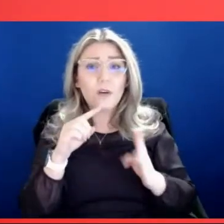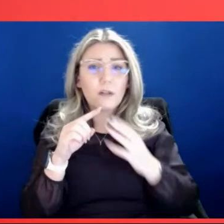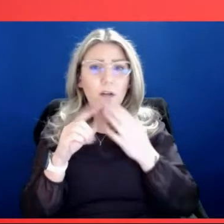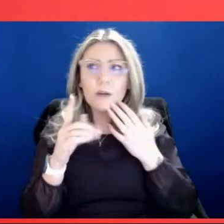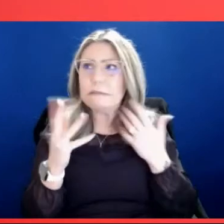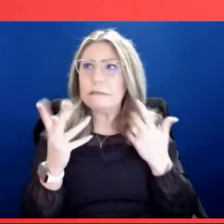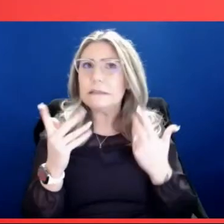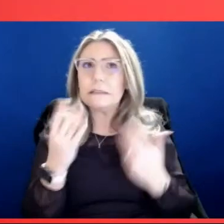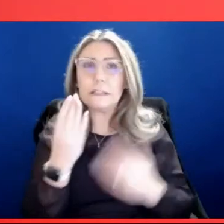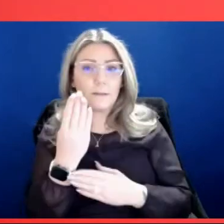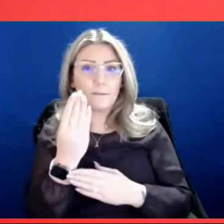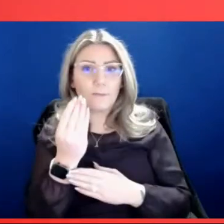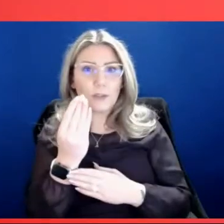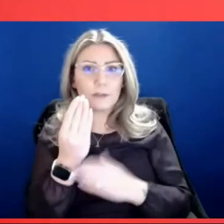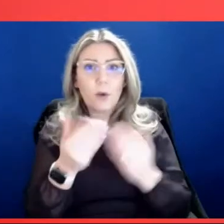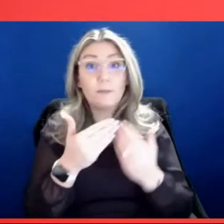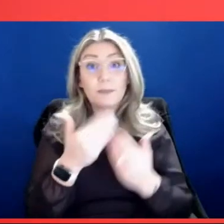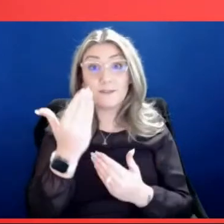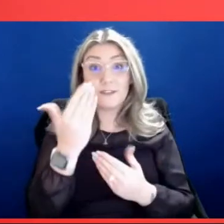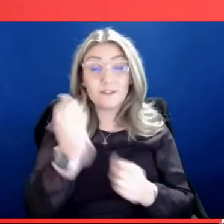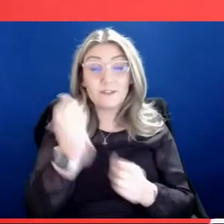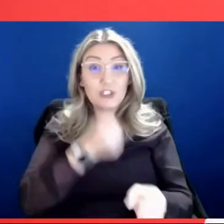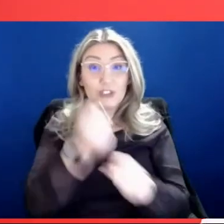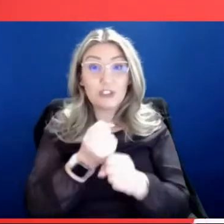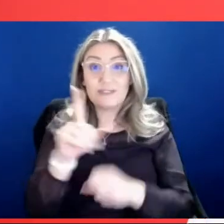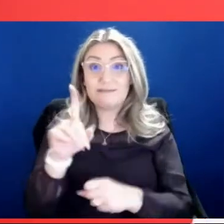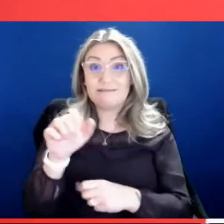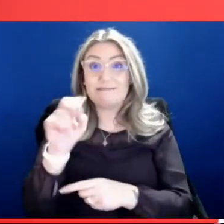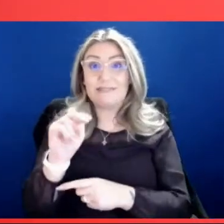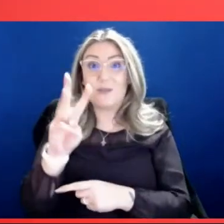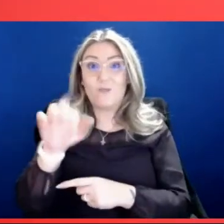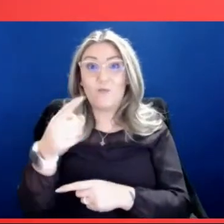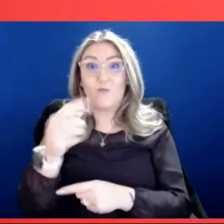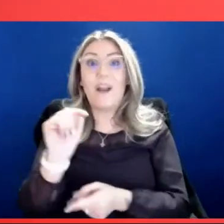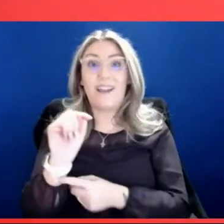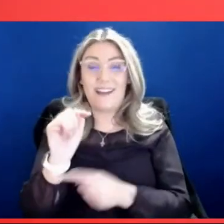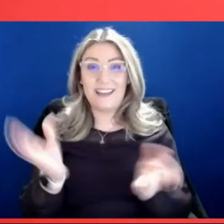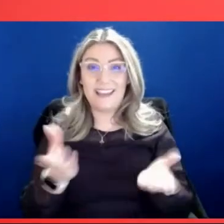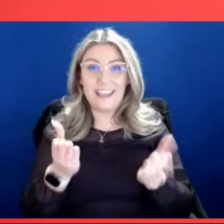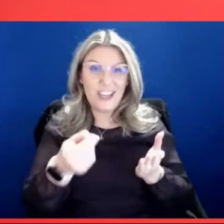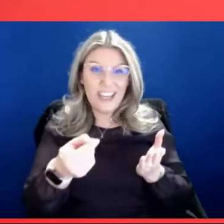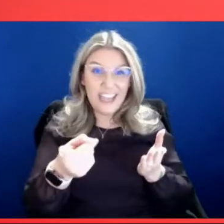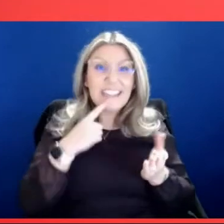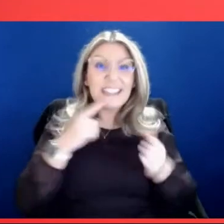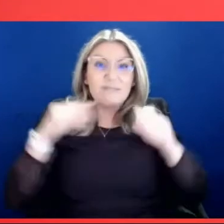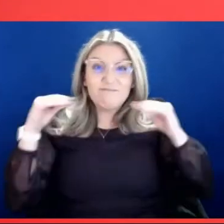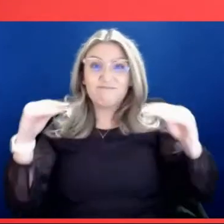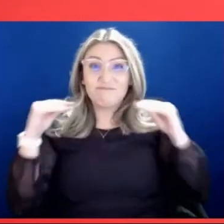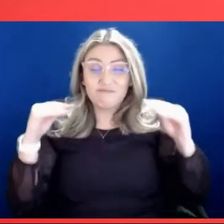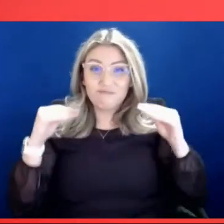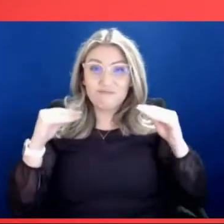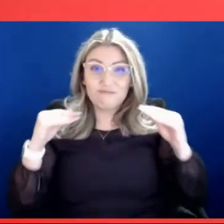14, nearly 15 years, Dan Wow. White here. So he's coached me along, and